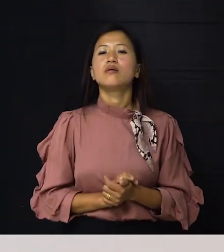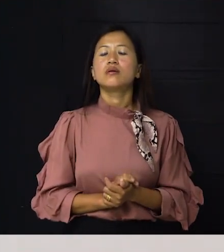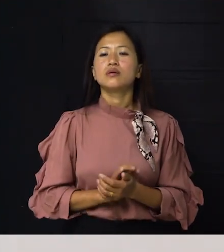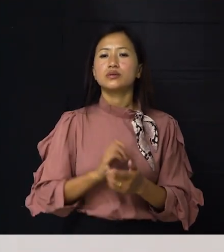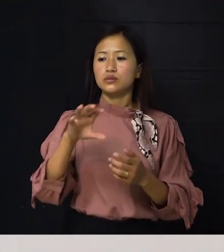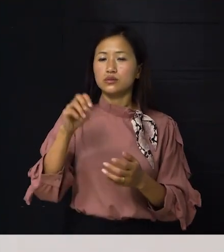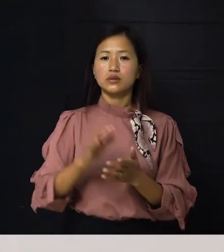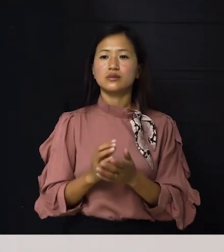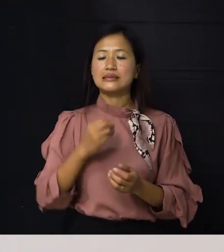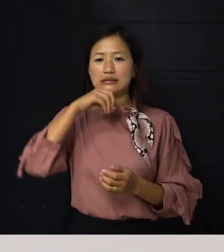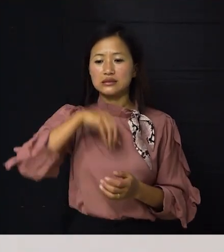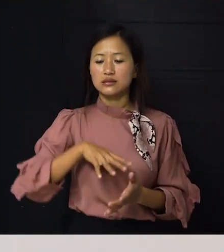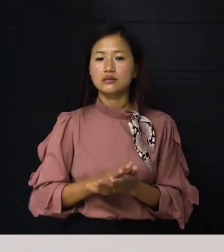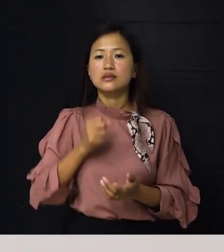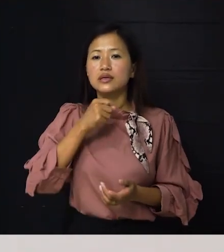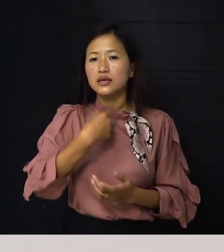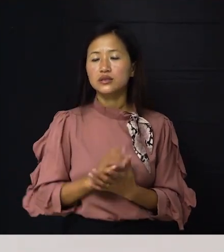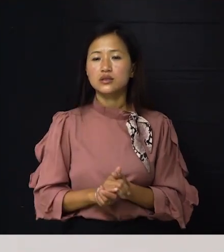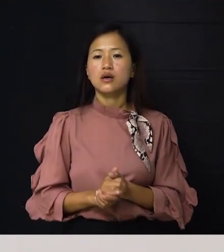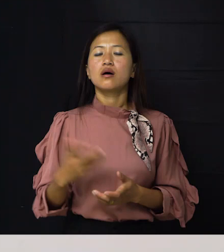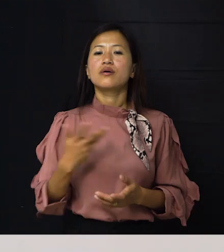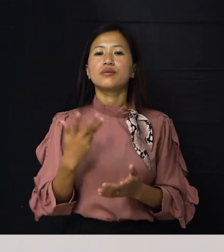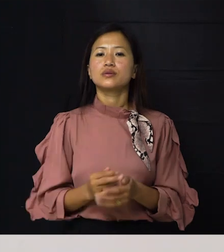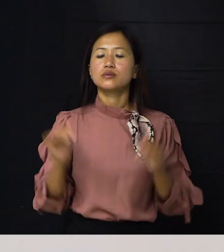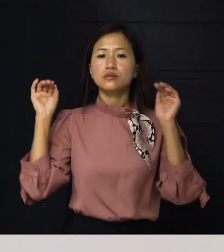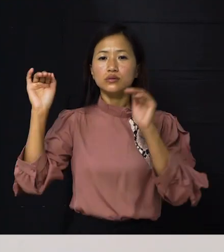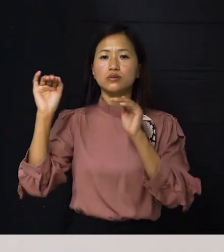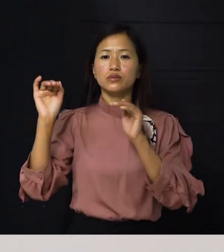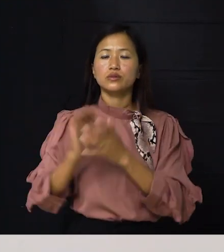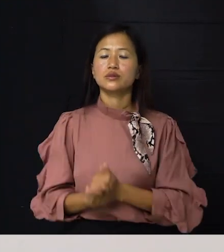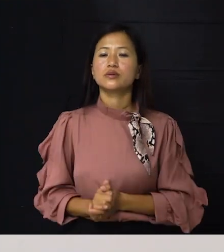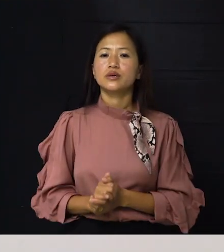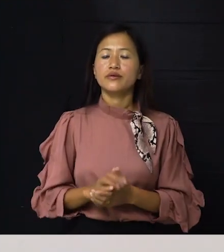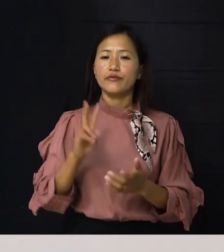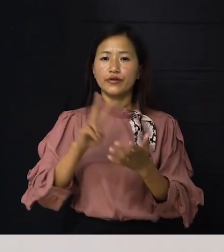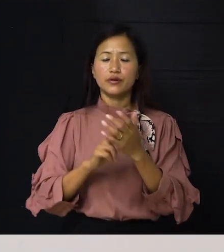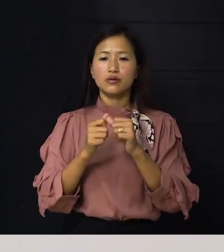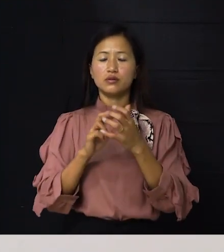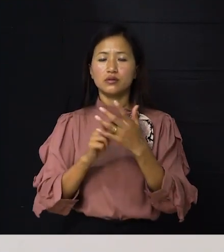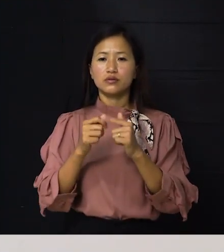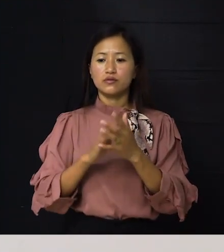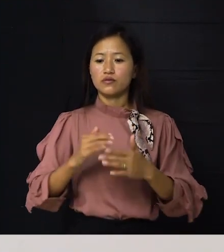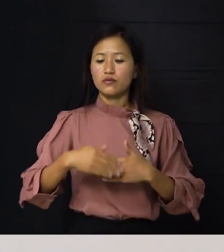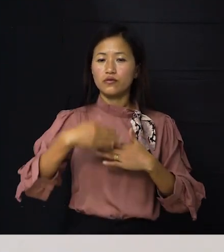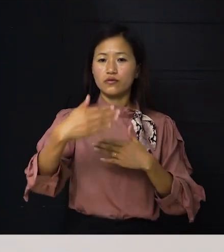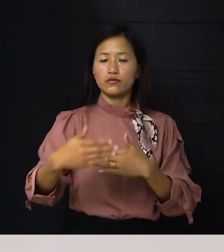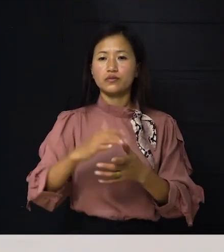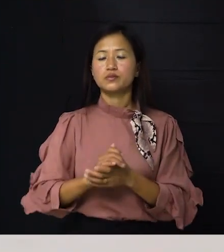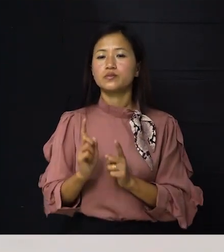the Mughal Empire at a very young age. However, in order to support him, Bairam Khan came forward. So this